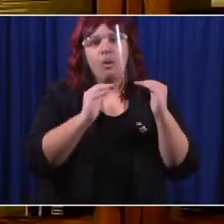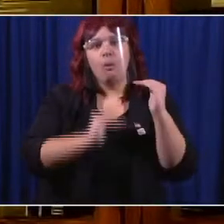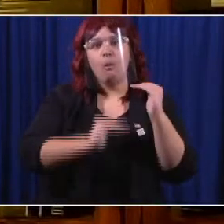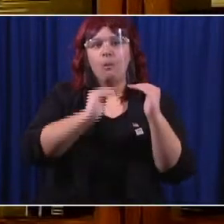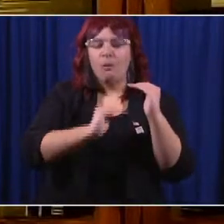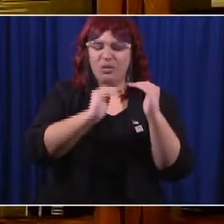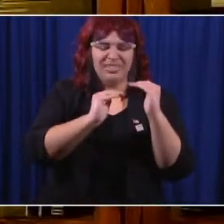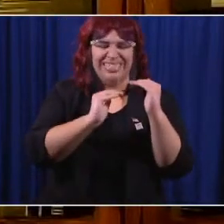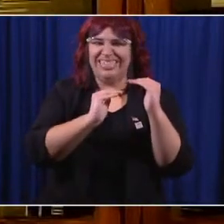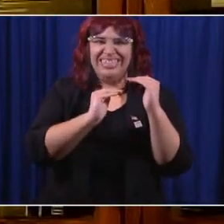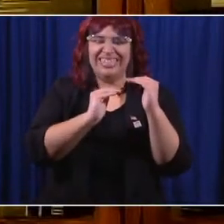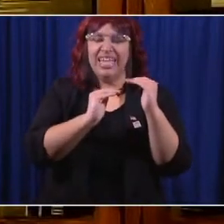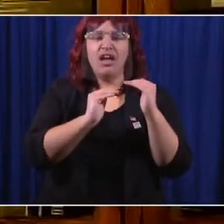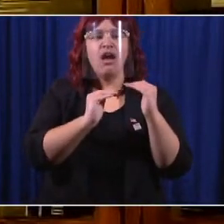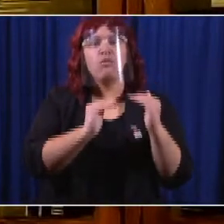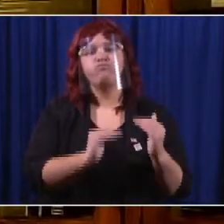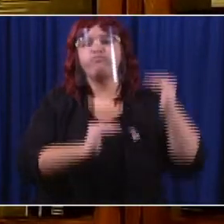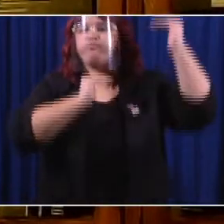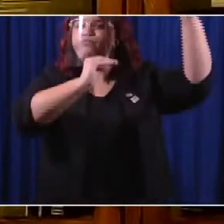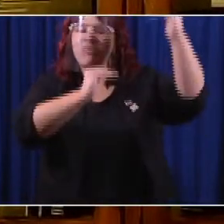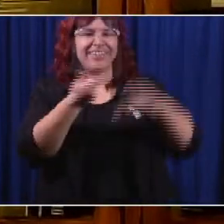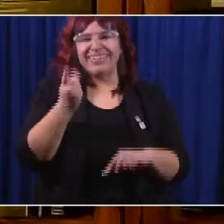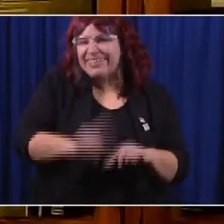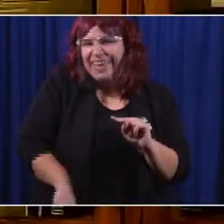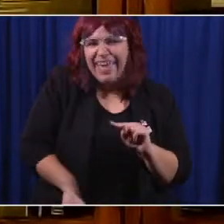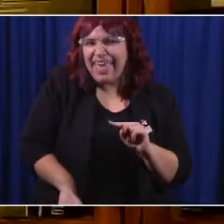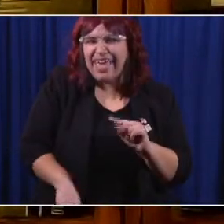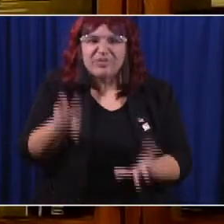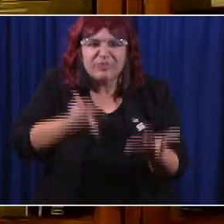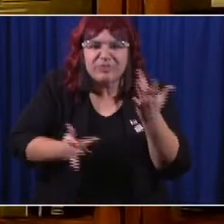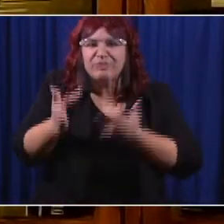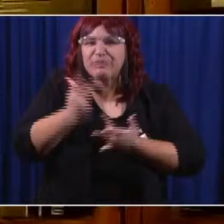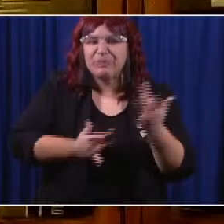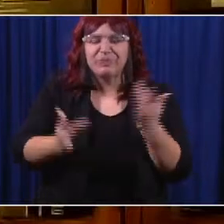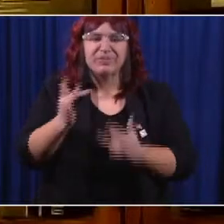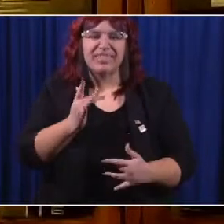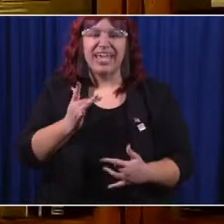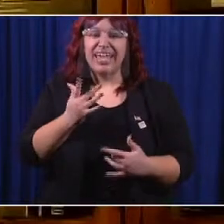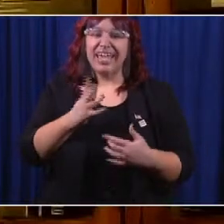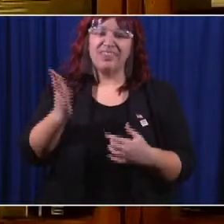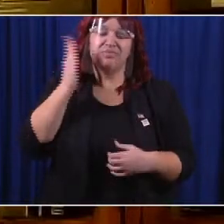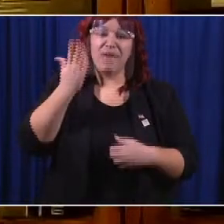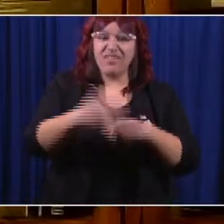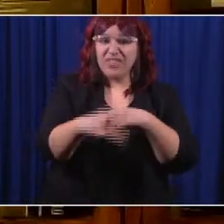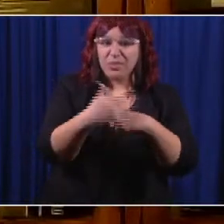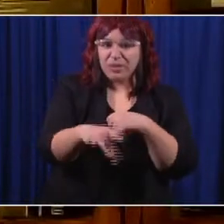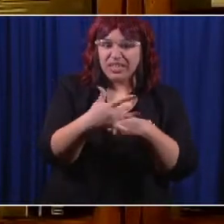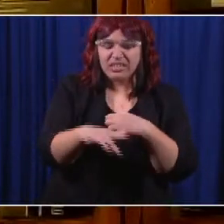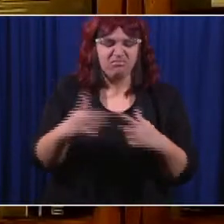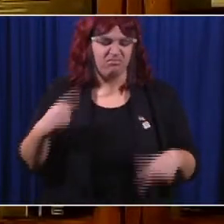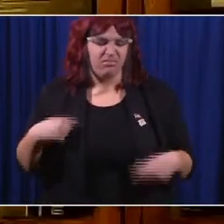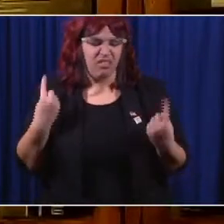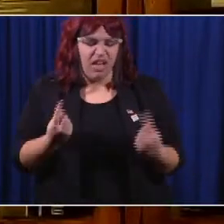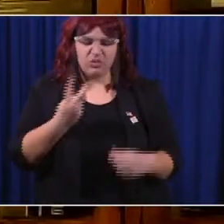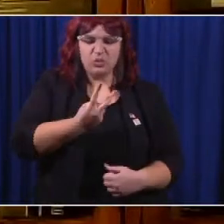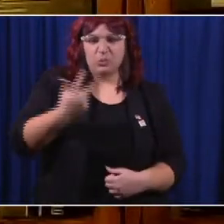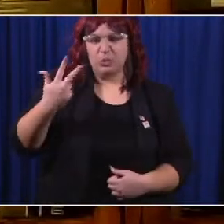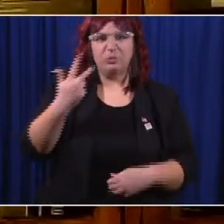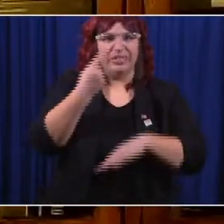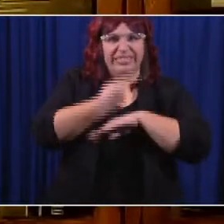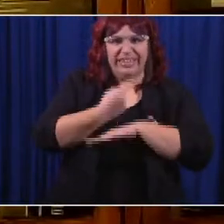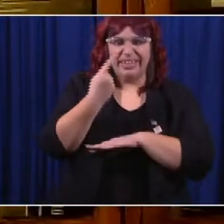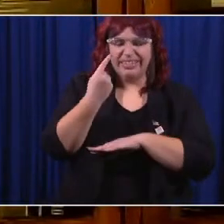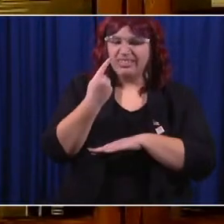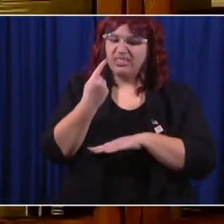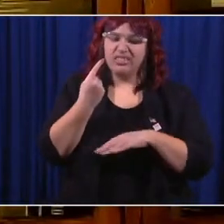over the past couple of weeks about ICU capacity. But I think in the last just 2 or 3 days, I've heard many more